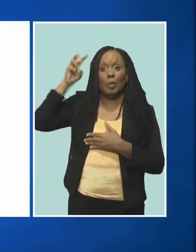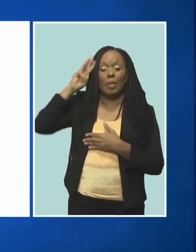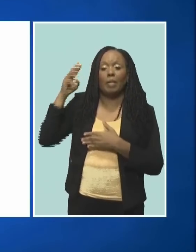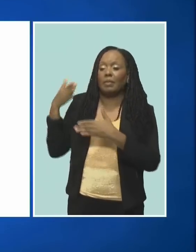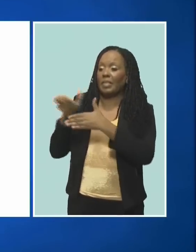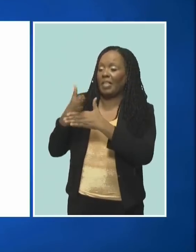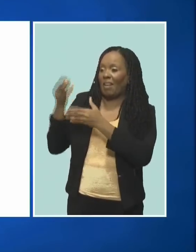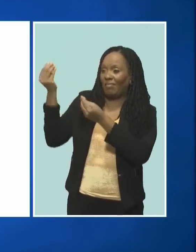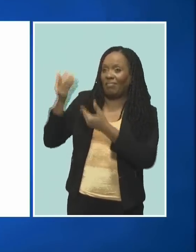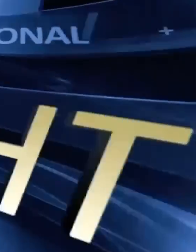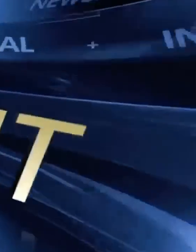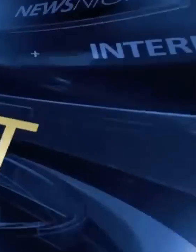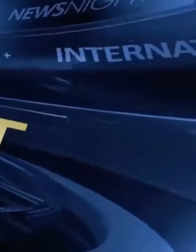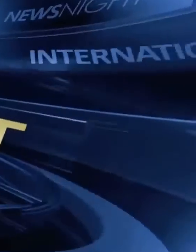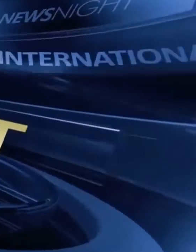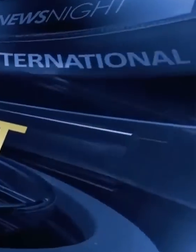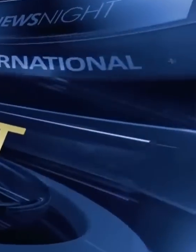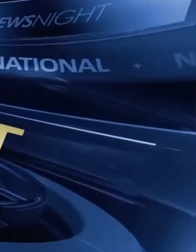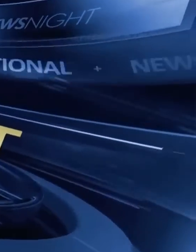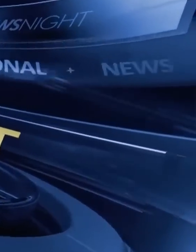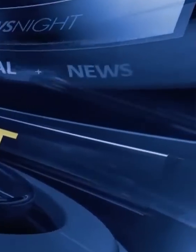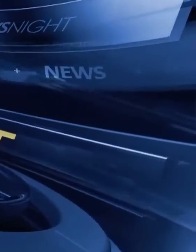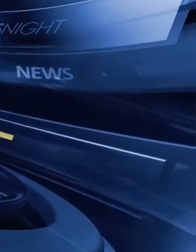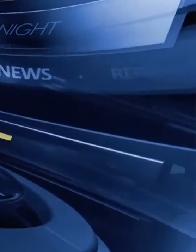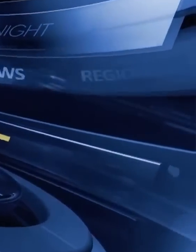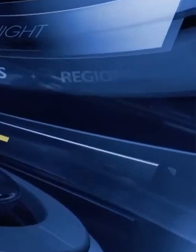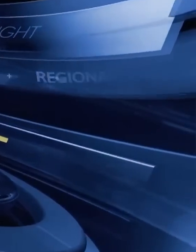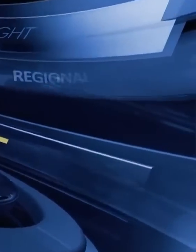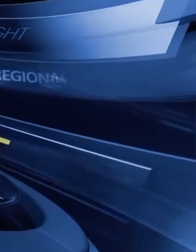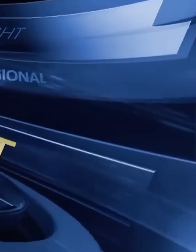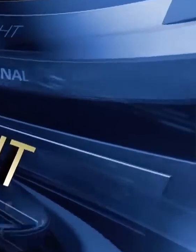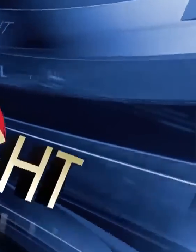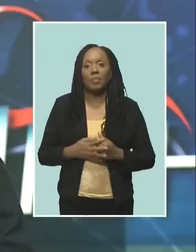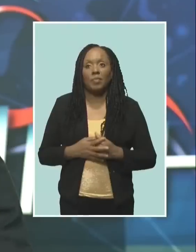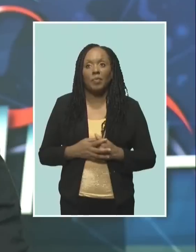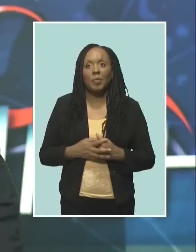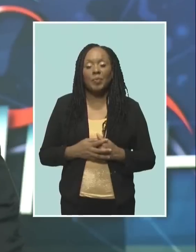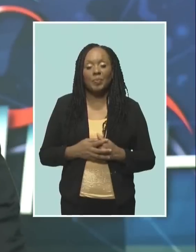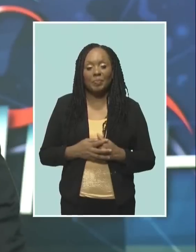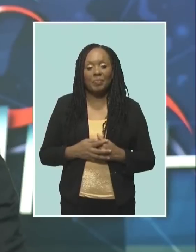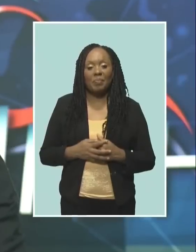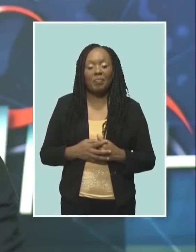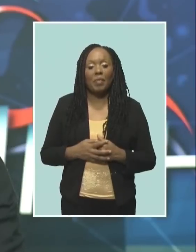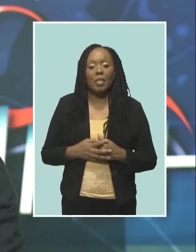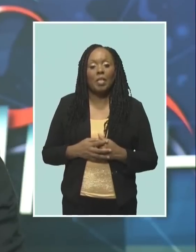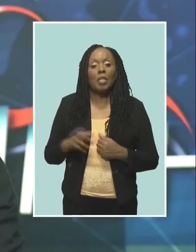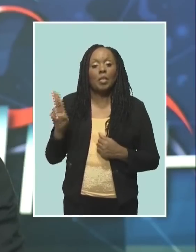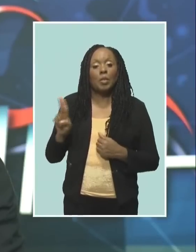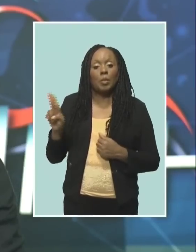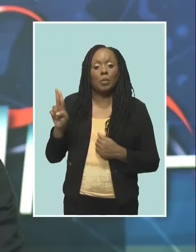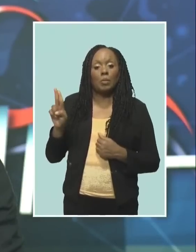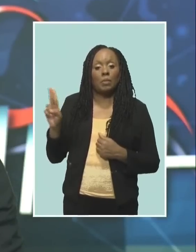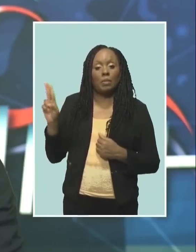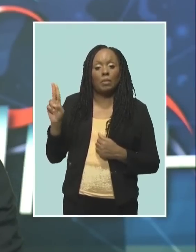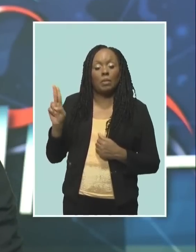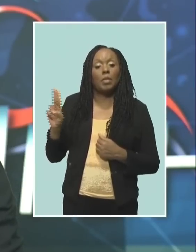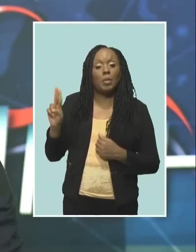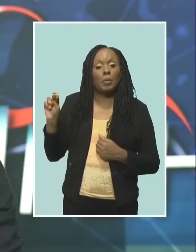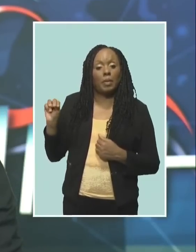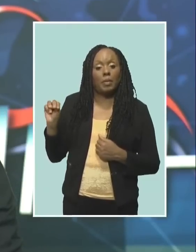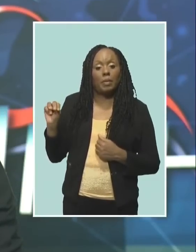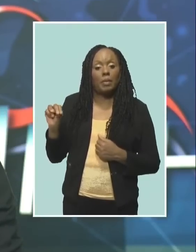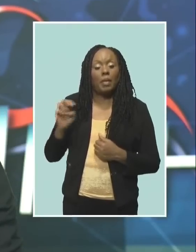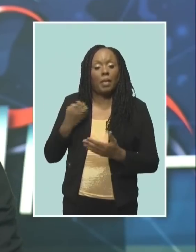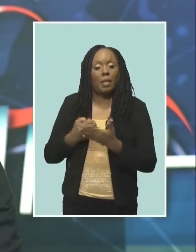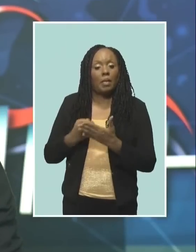insight this evening. The United Nations Economic Commission for Latin